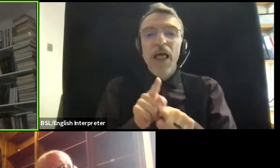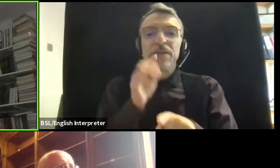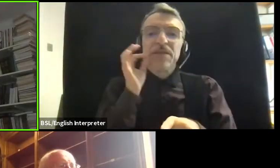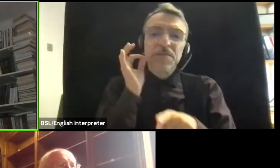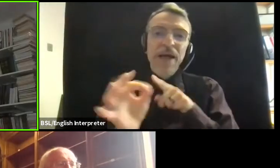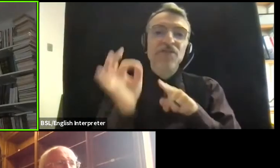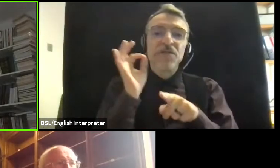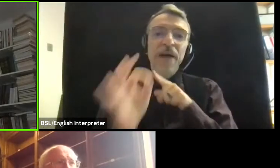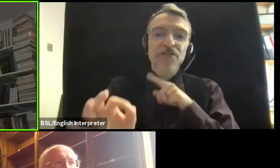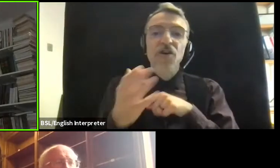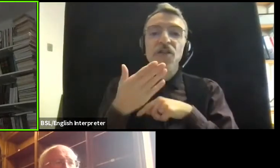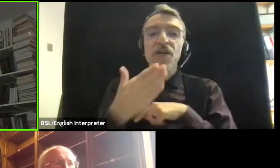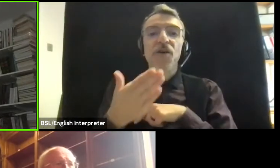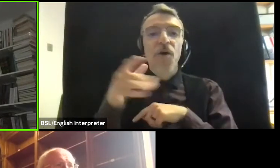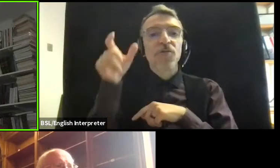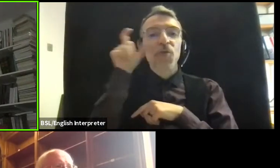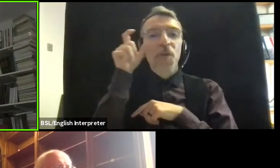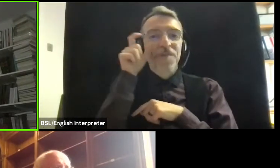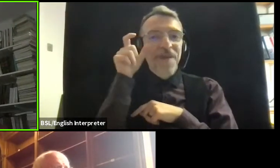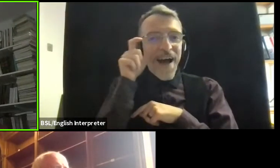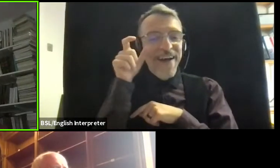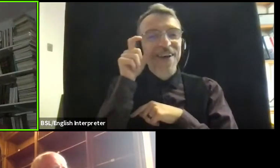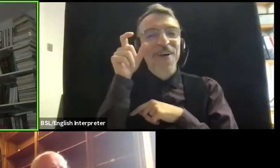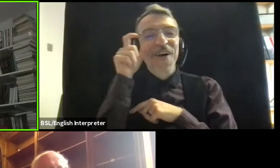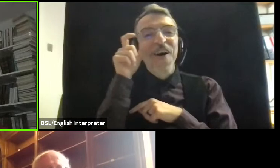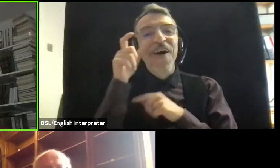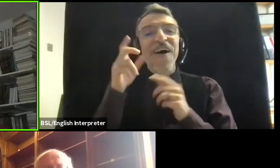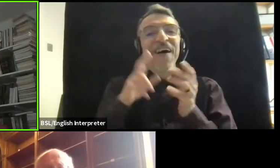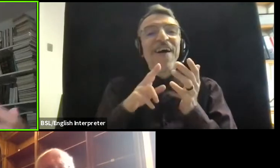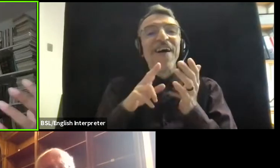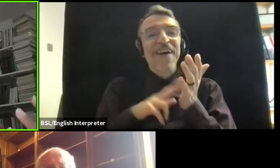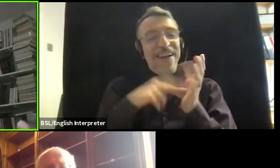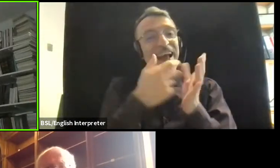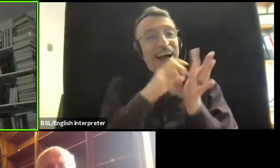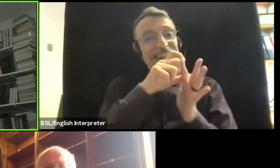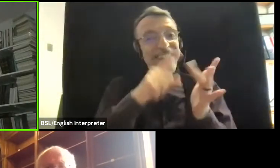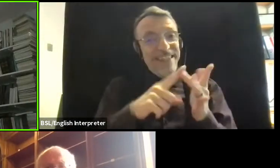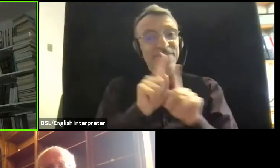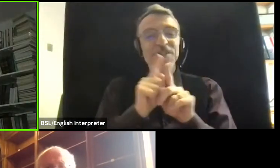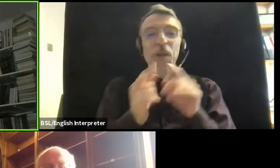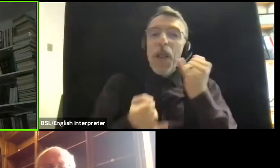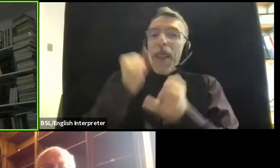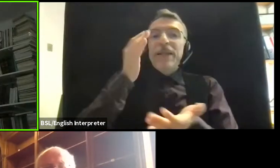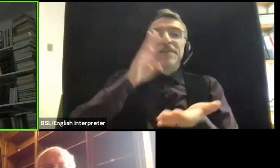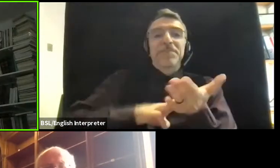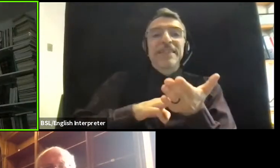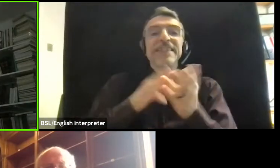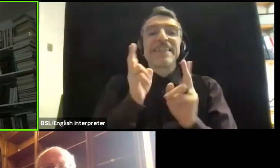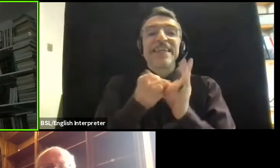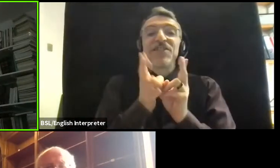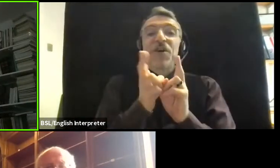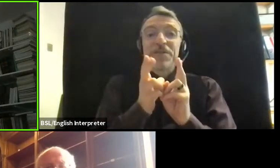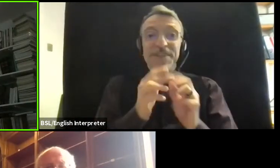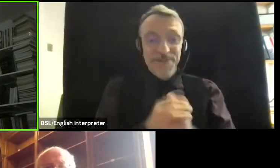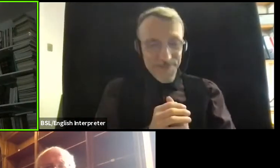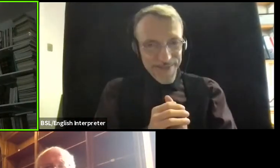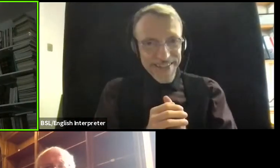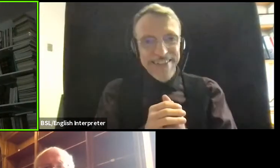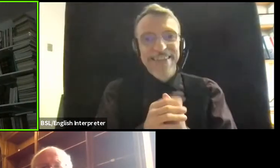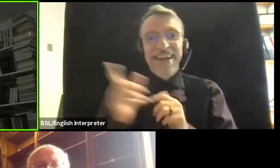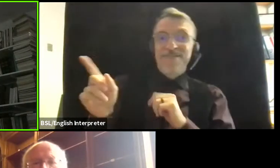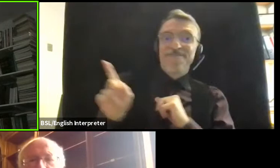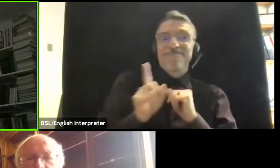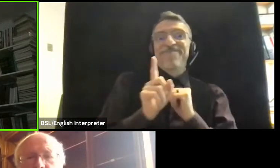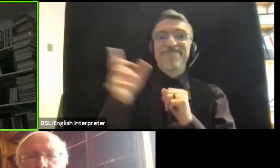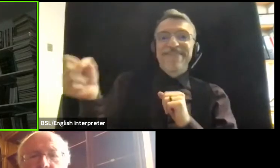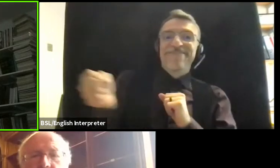special thank you to Marco Nadi for coming in last minute to provide us with sign language